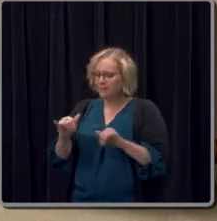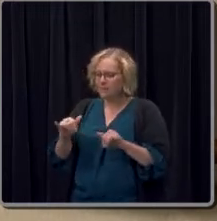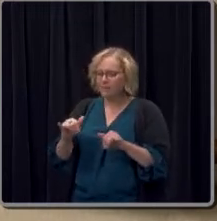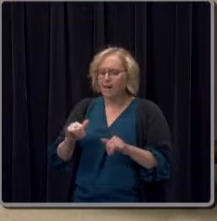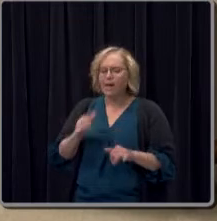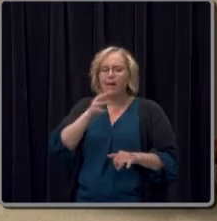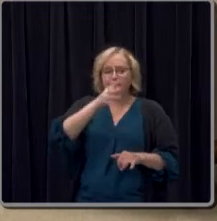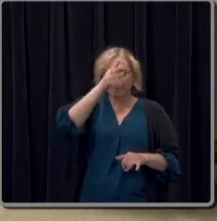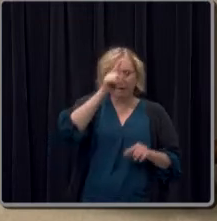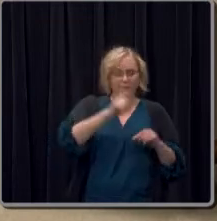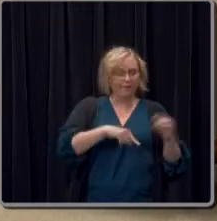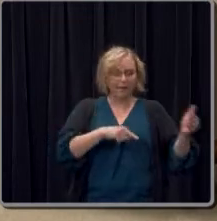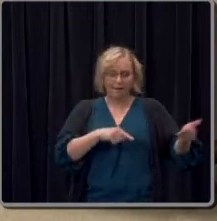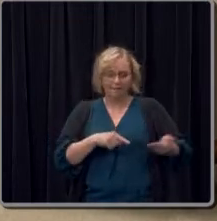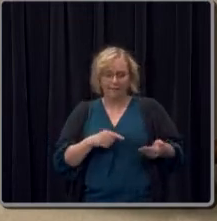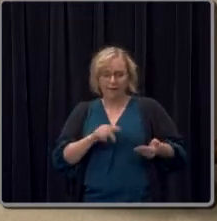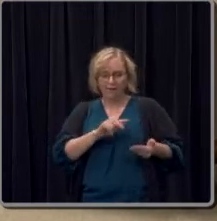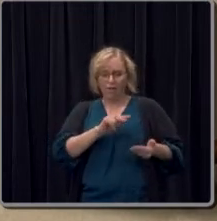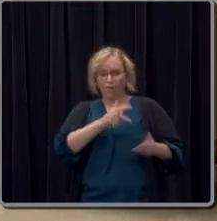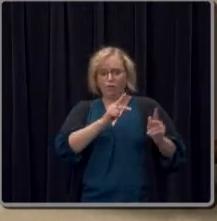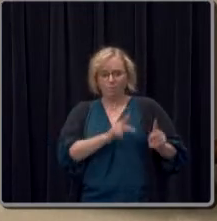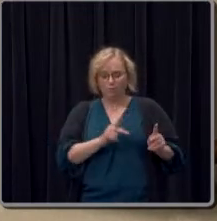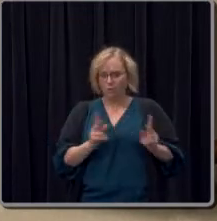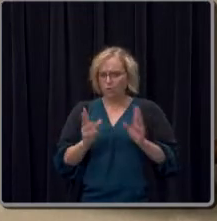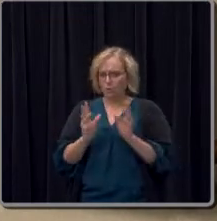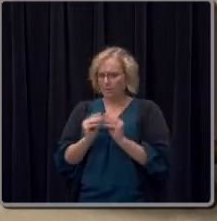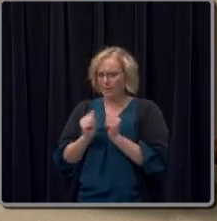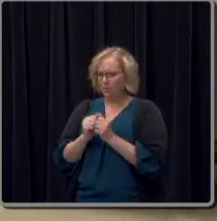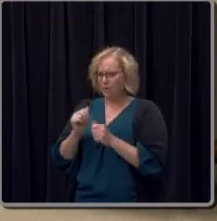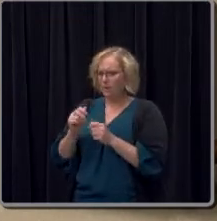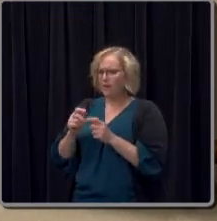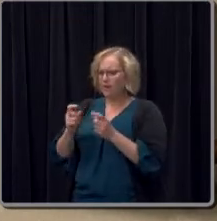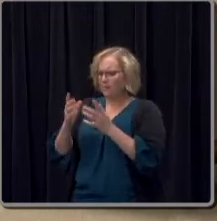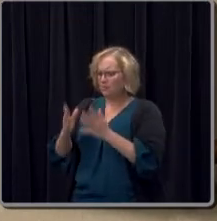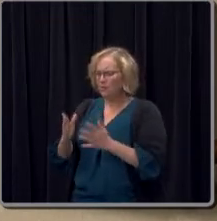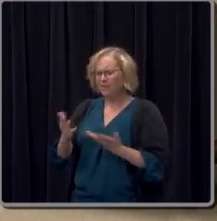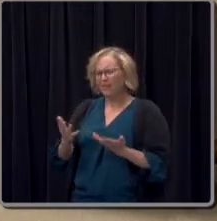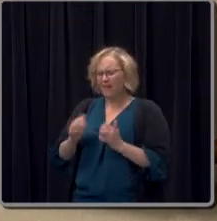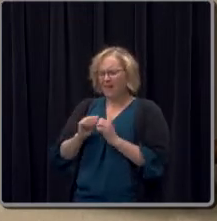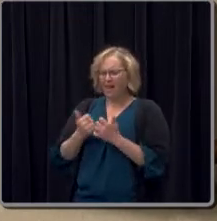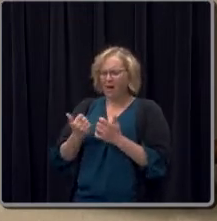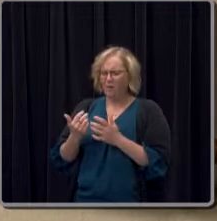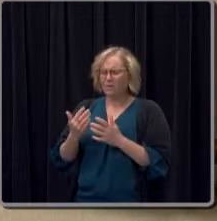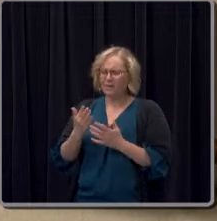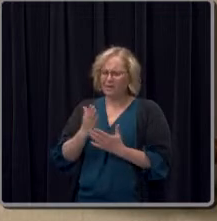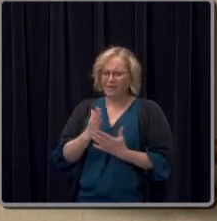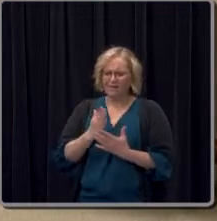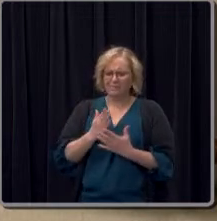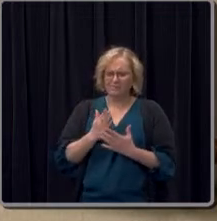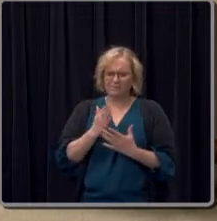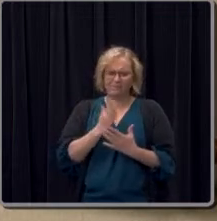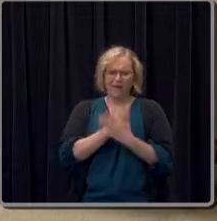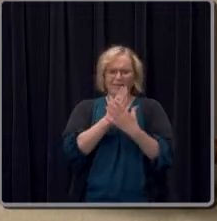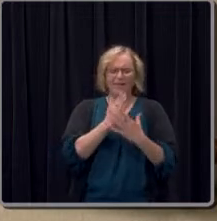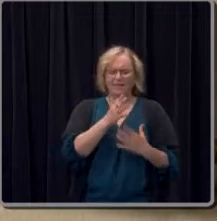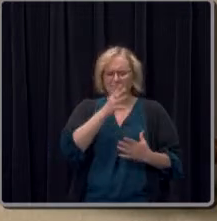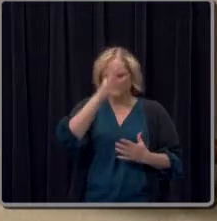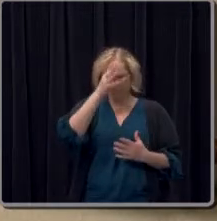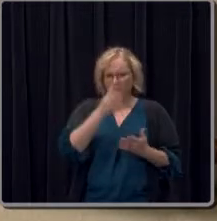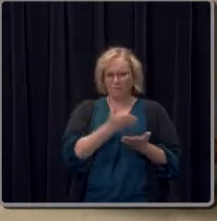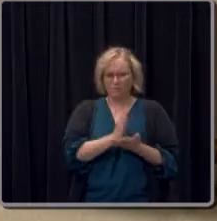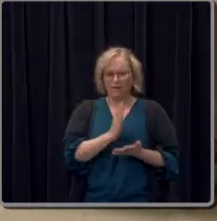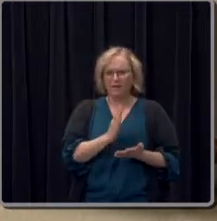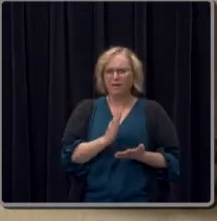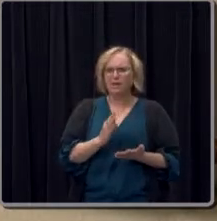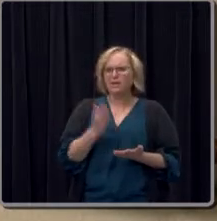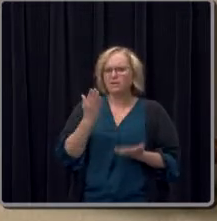third party to a meeting with an administrator? I honestly don't know how that can border violating a parent's right potentially, maybe not accompanying a